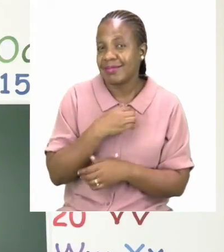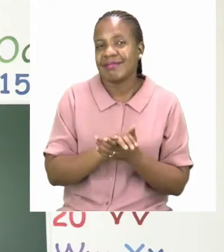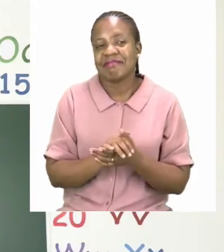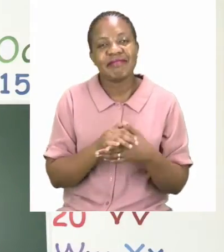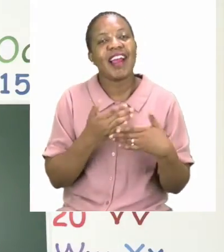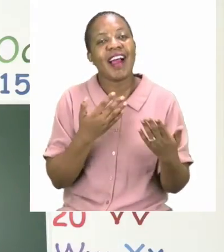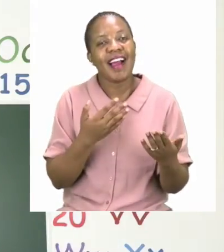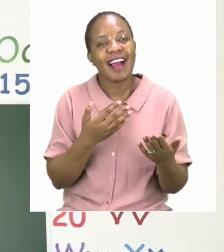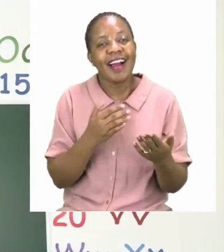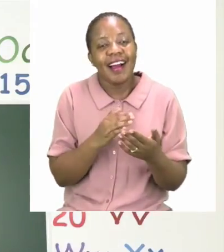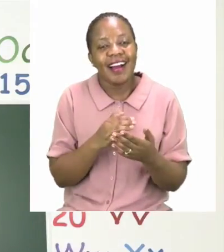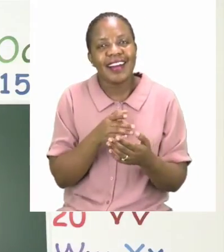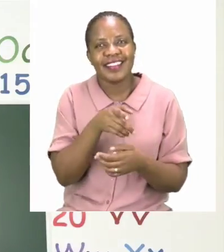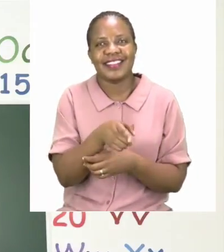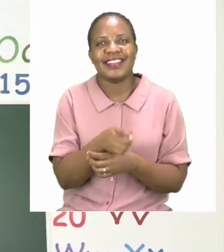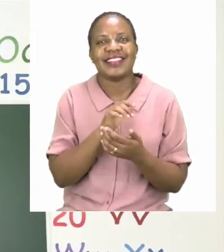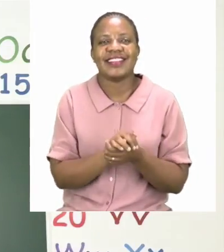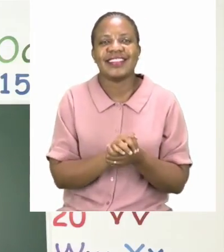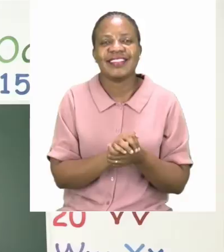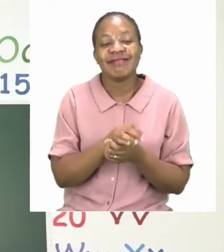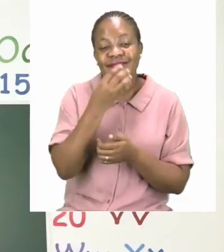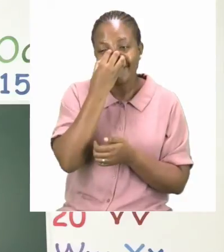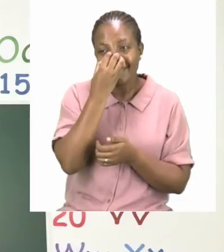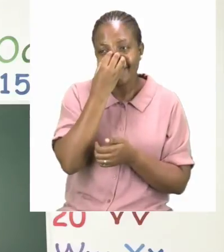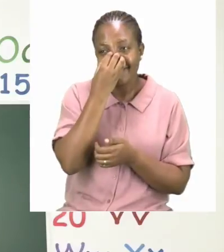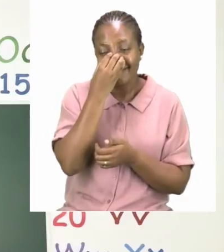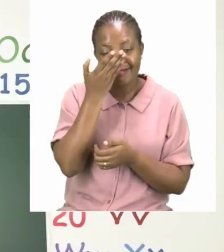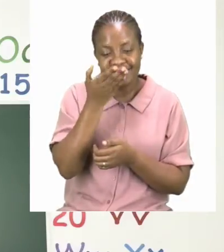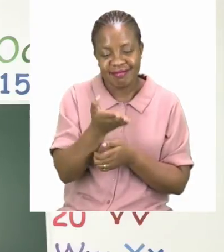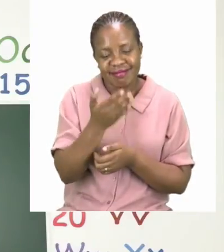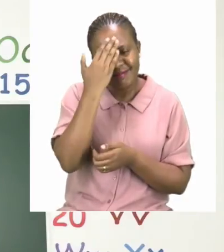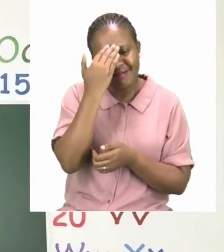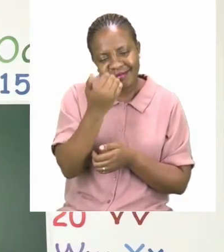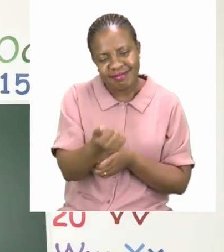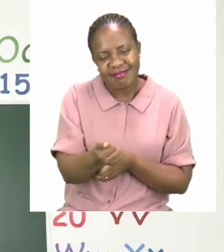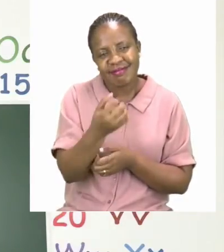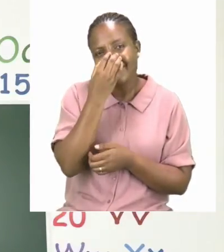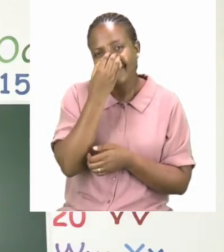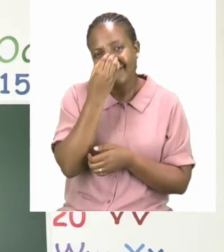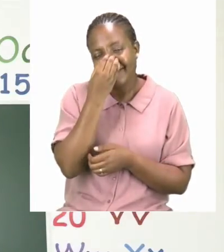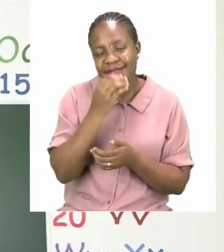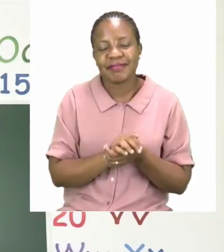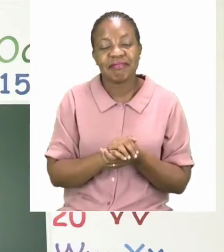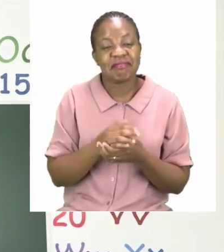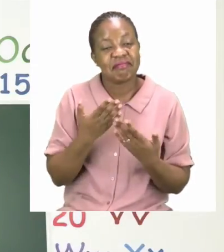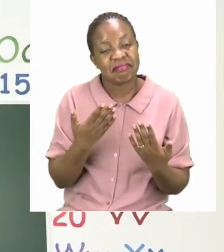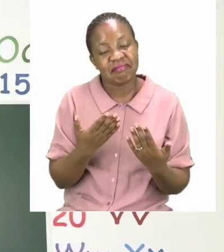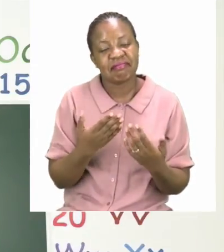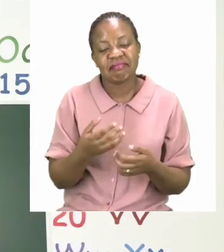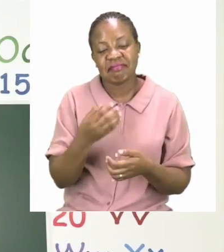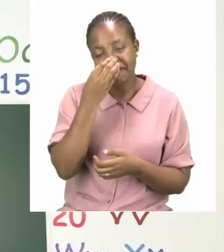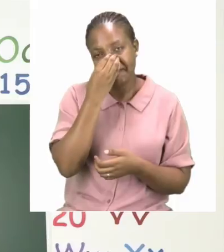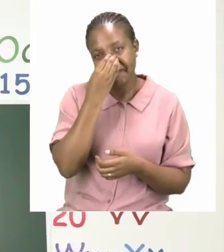Oh, there he is. Hello, Zacky. So, from Sashi